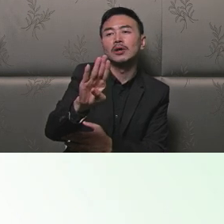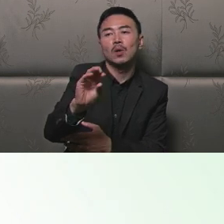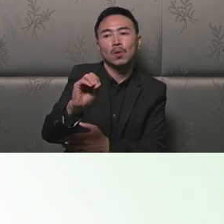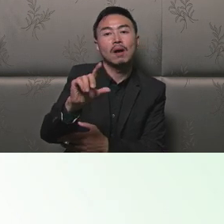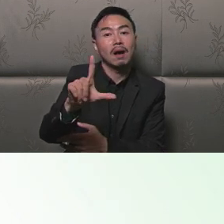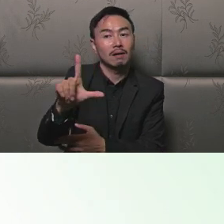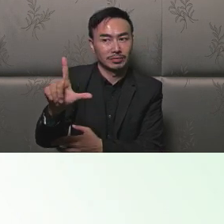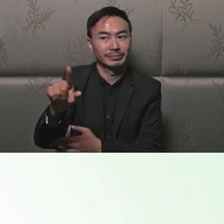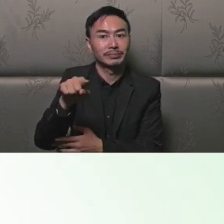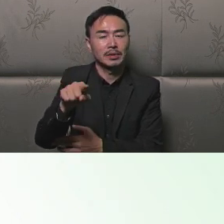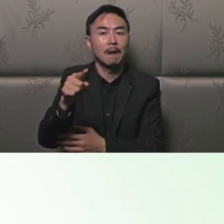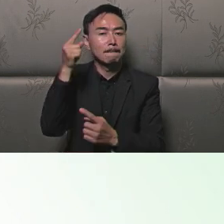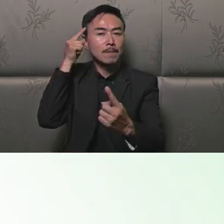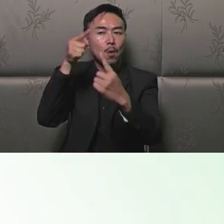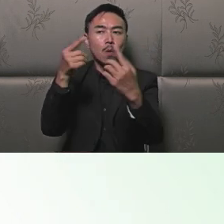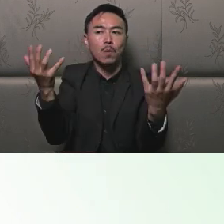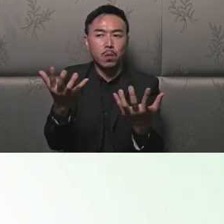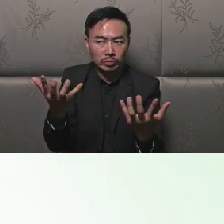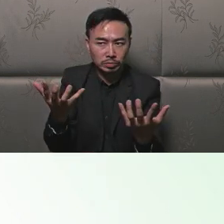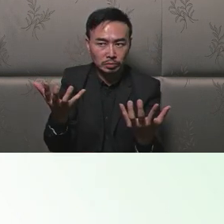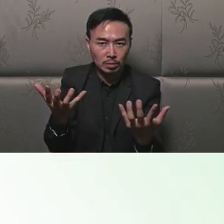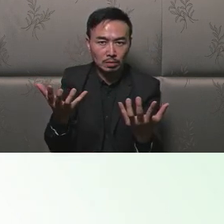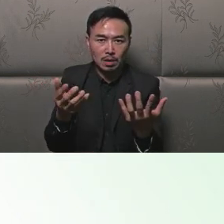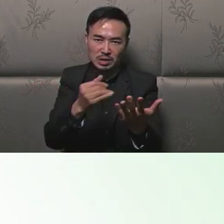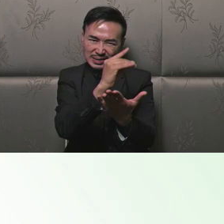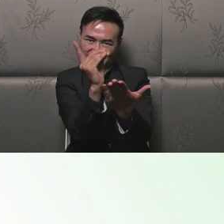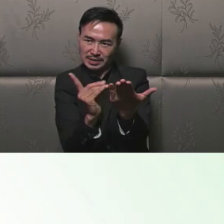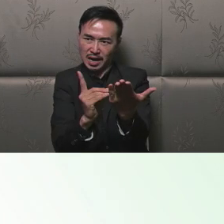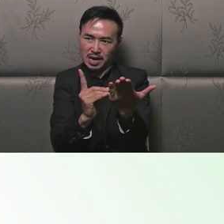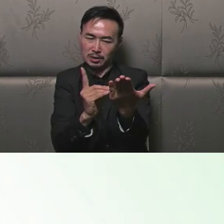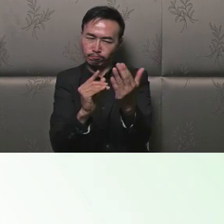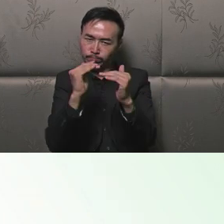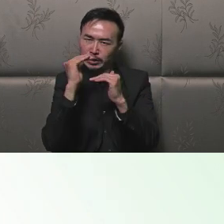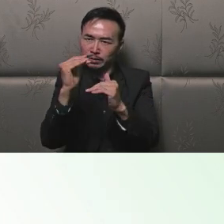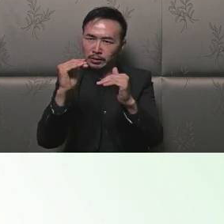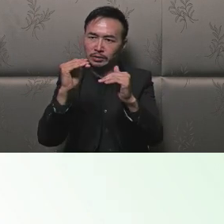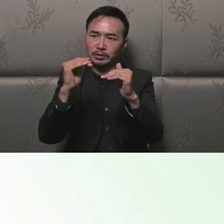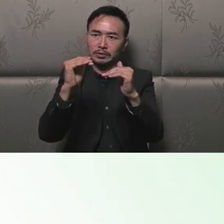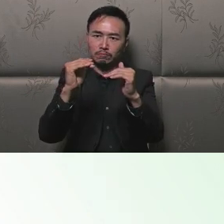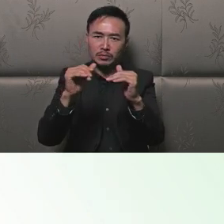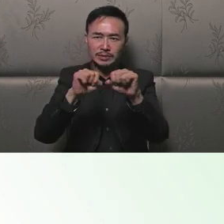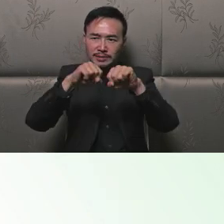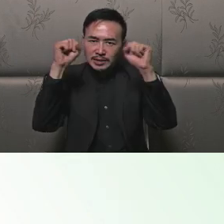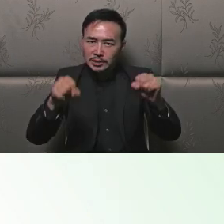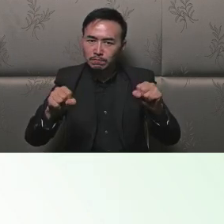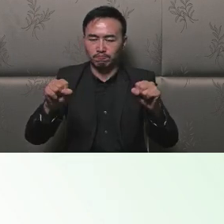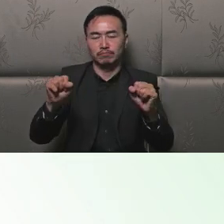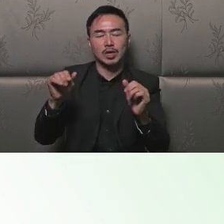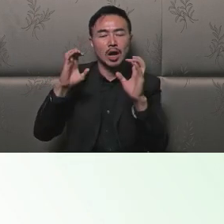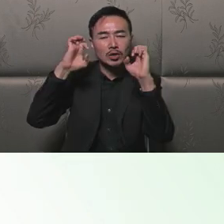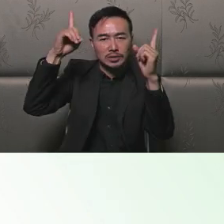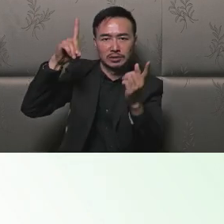knowledge, systems, and practices into the lessons. Two, pilot test and validate the Pasibo approach in select